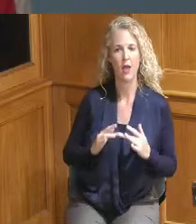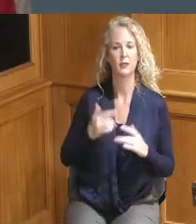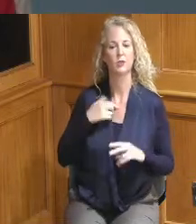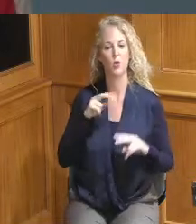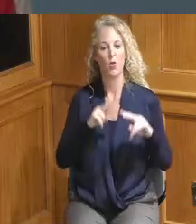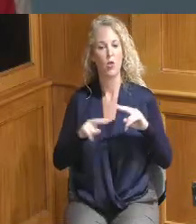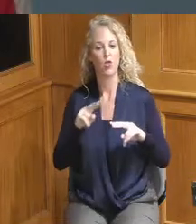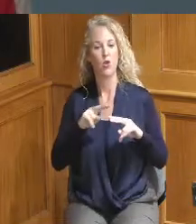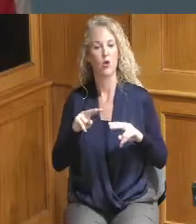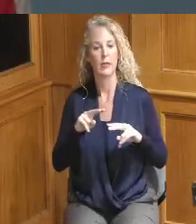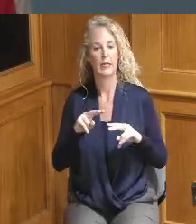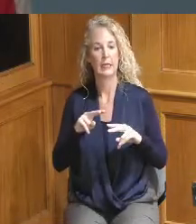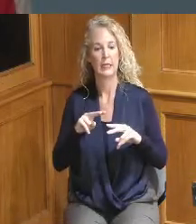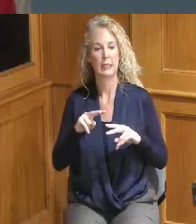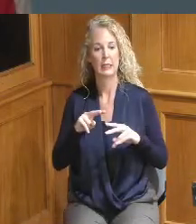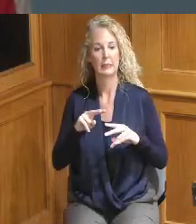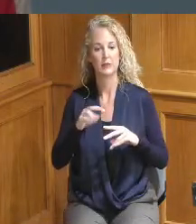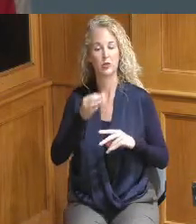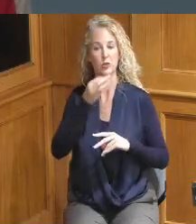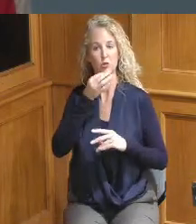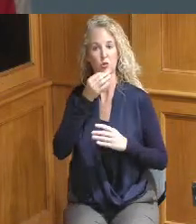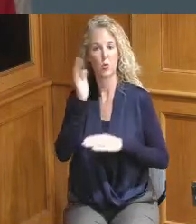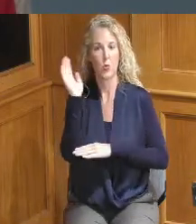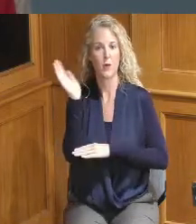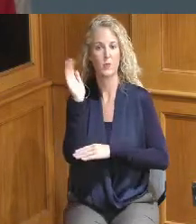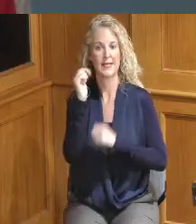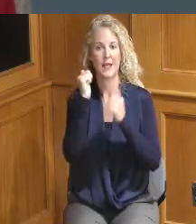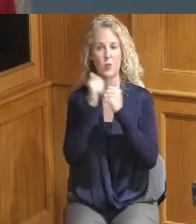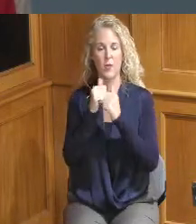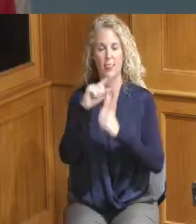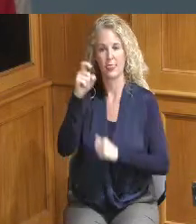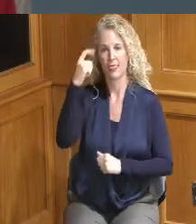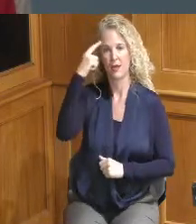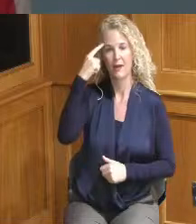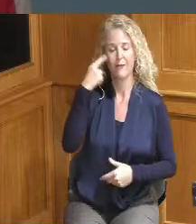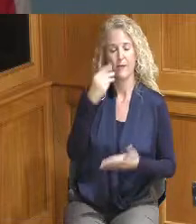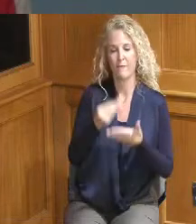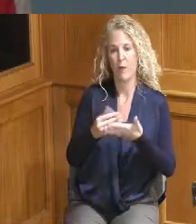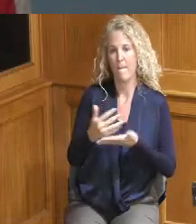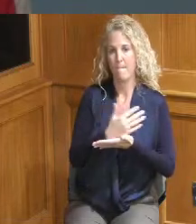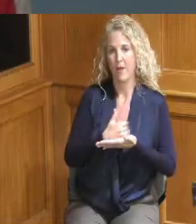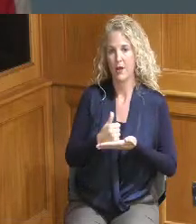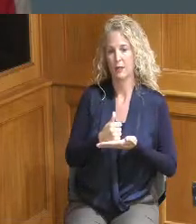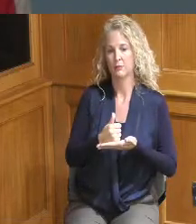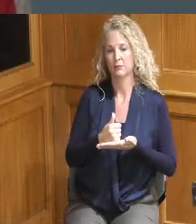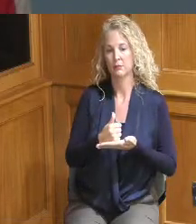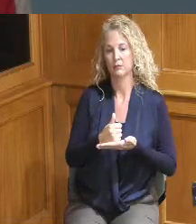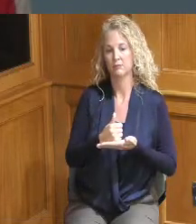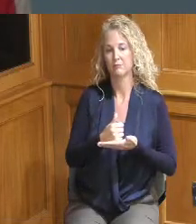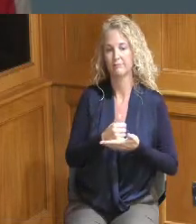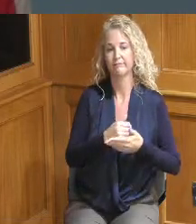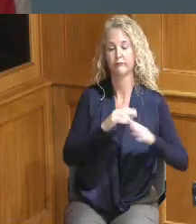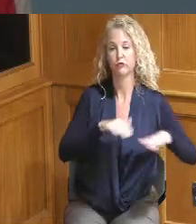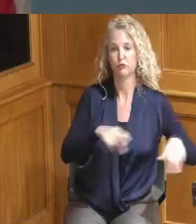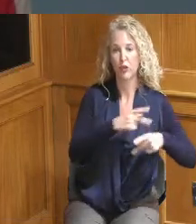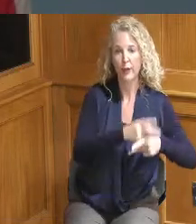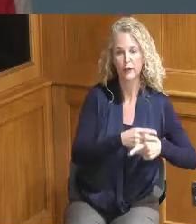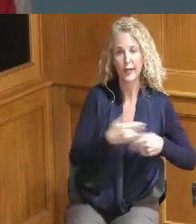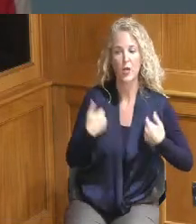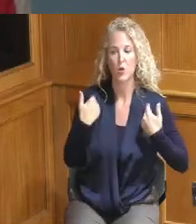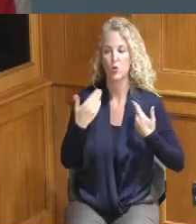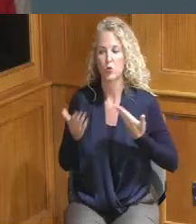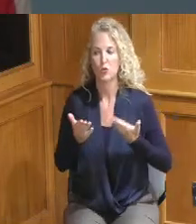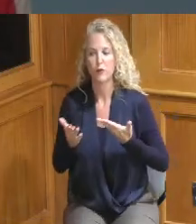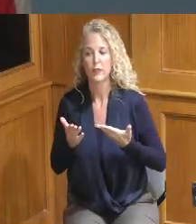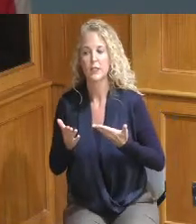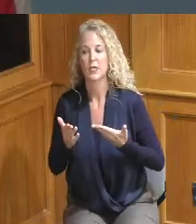at a platform that we want to present to the legislature for funding some of the areas where child care, youth services, as